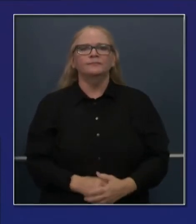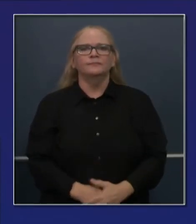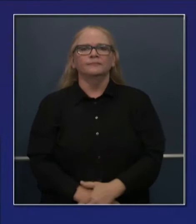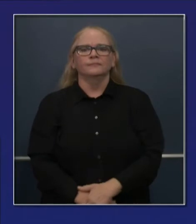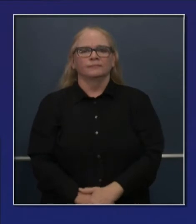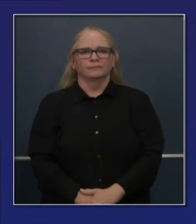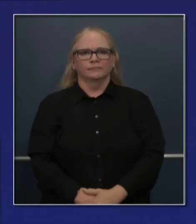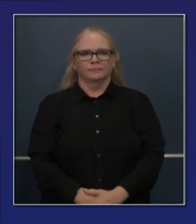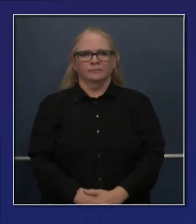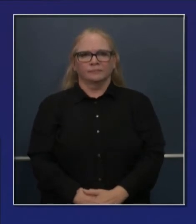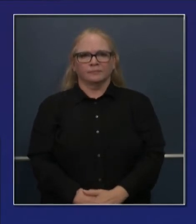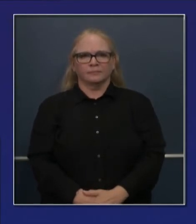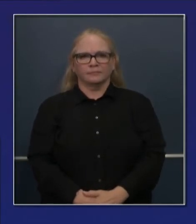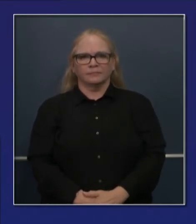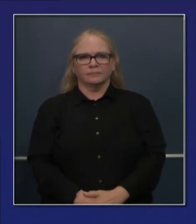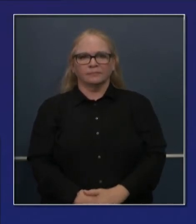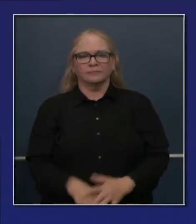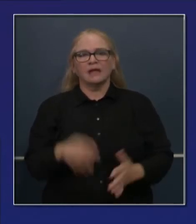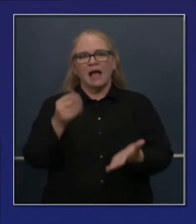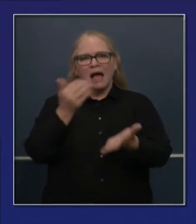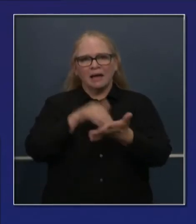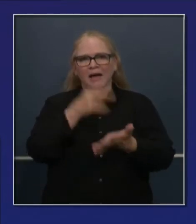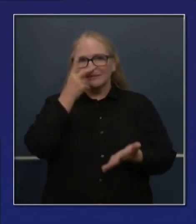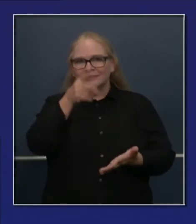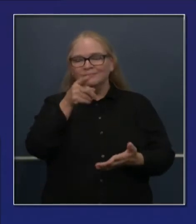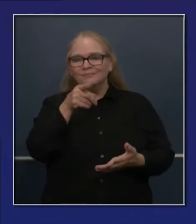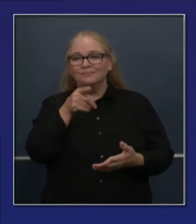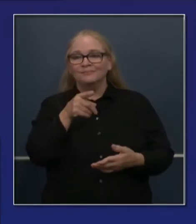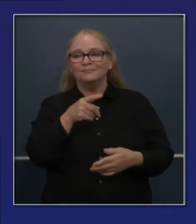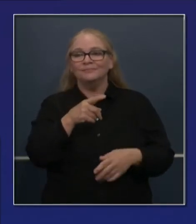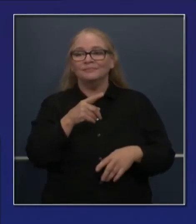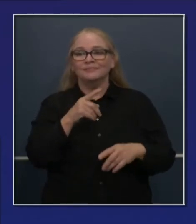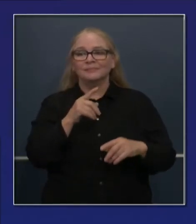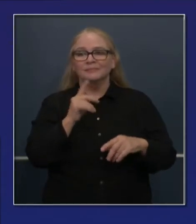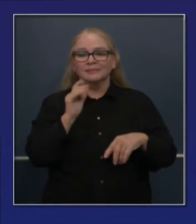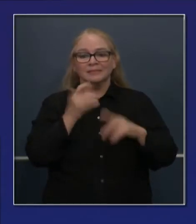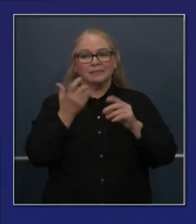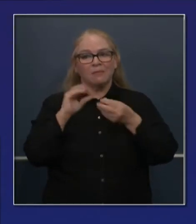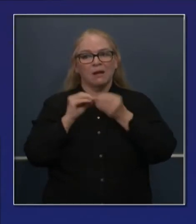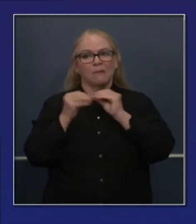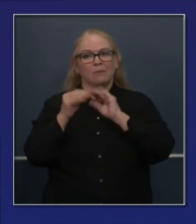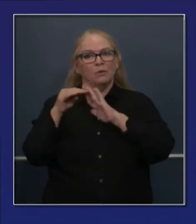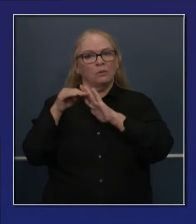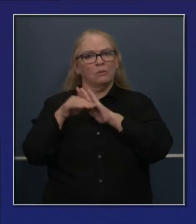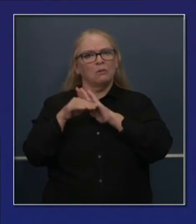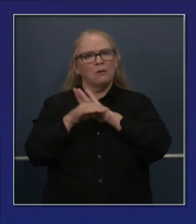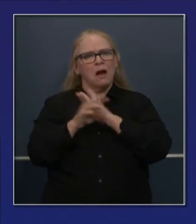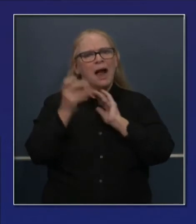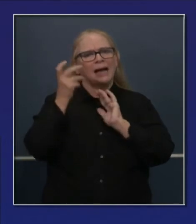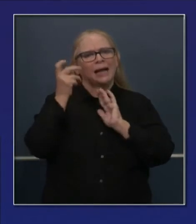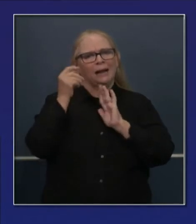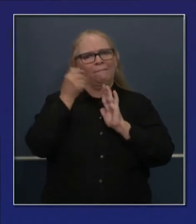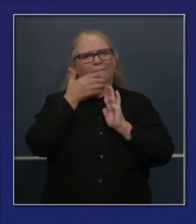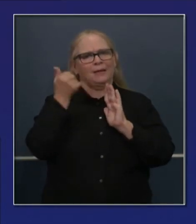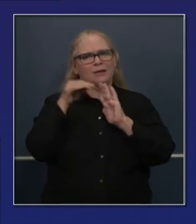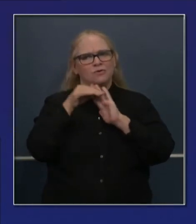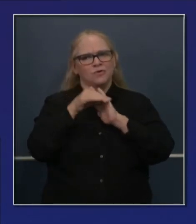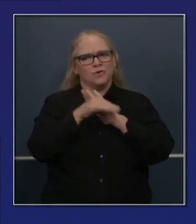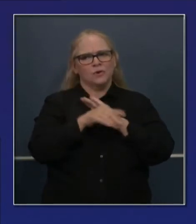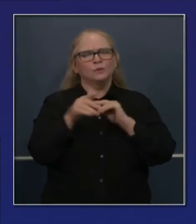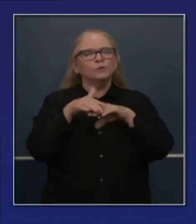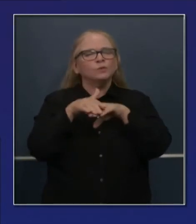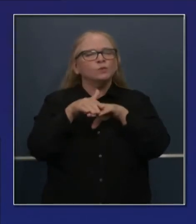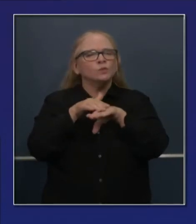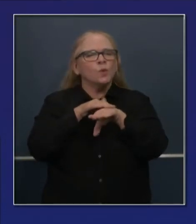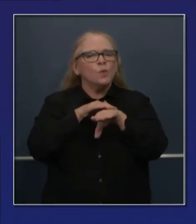rate, again, stabilizing and moving broadly in the right direction,